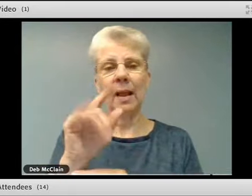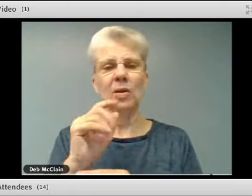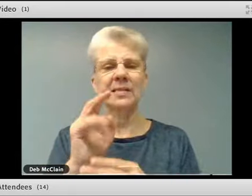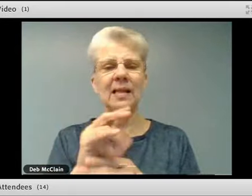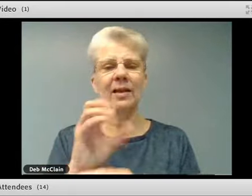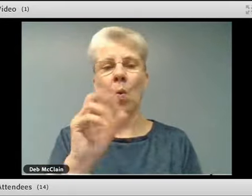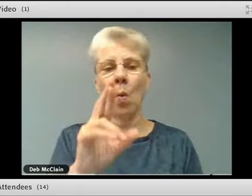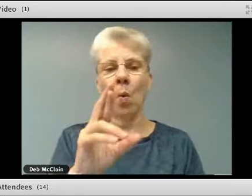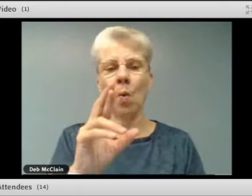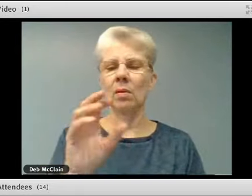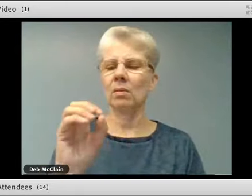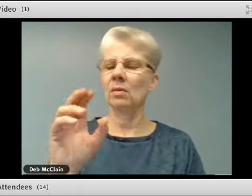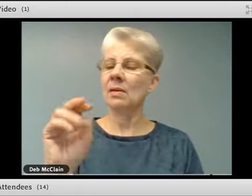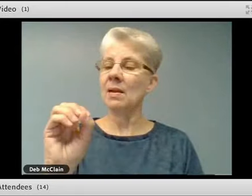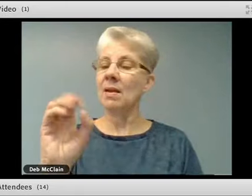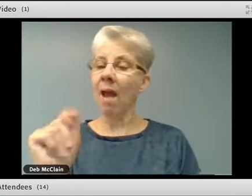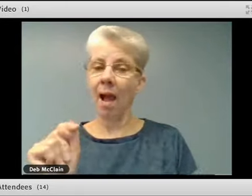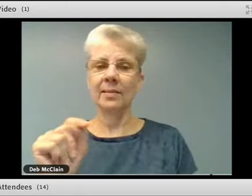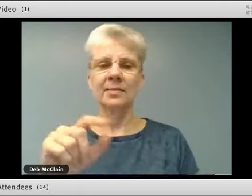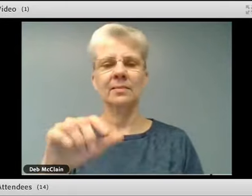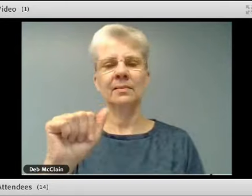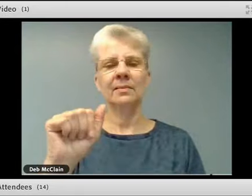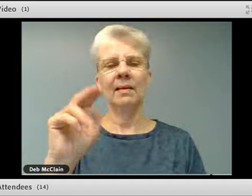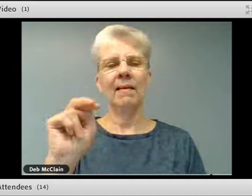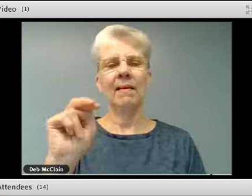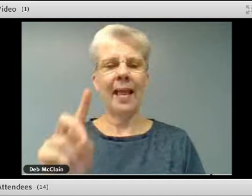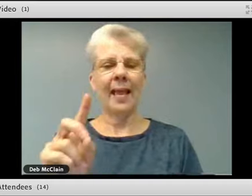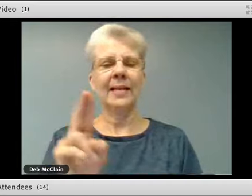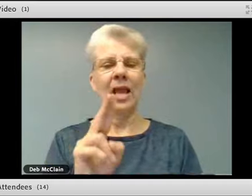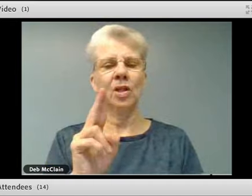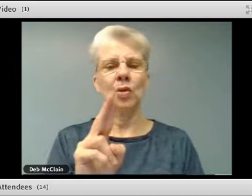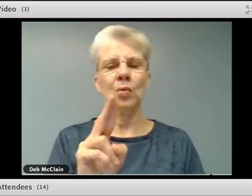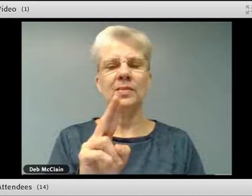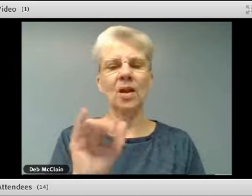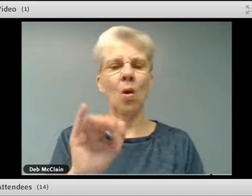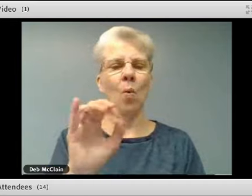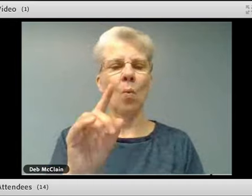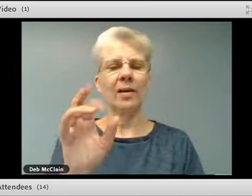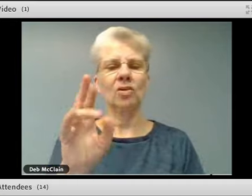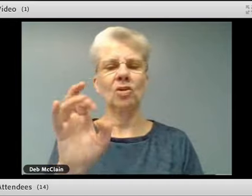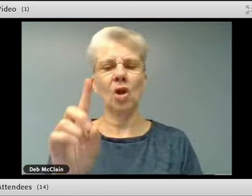not, and then using wildcards like an asterisk.